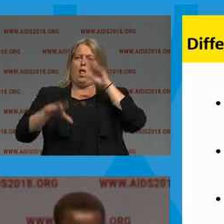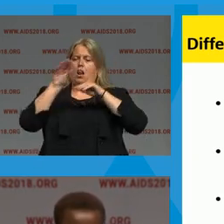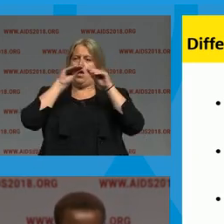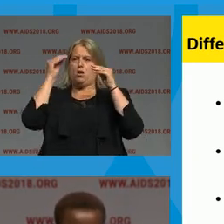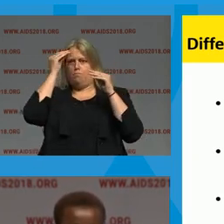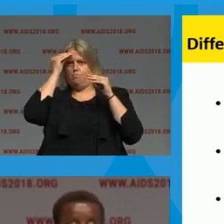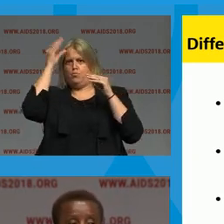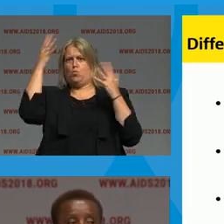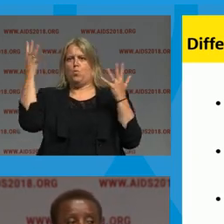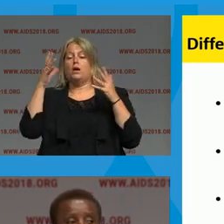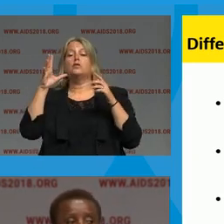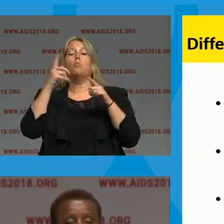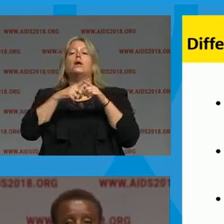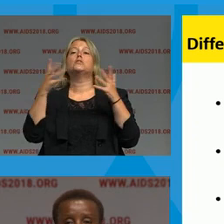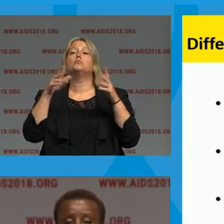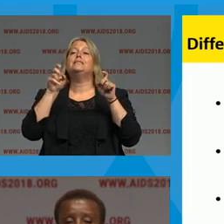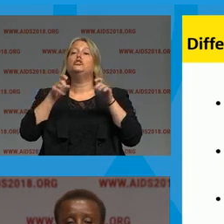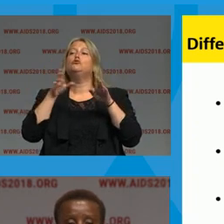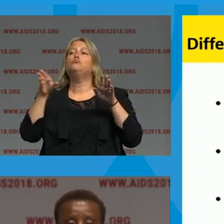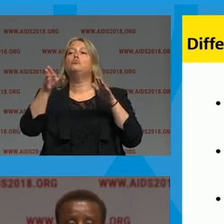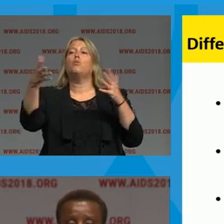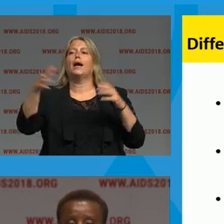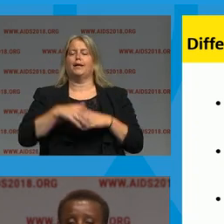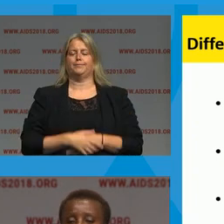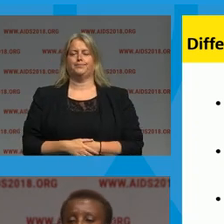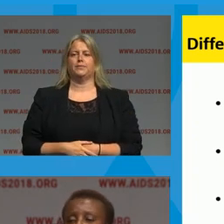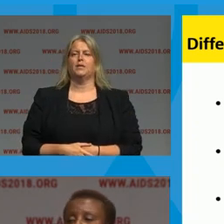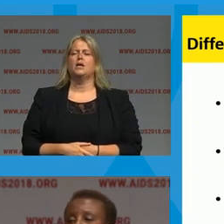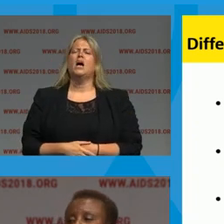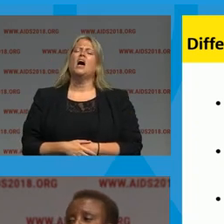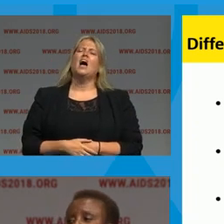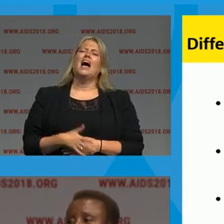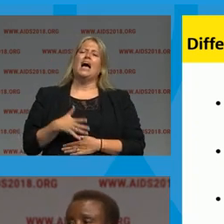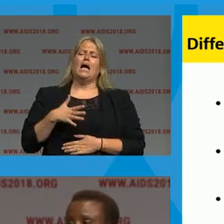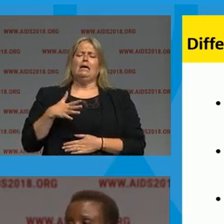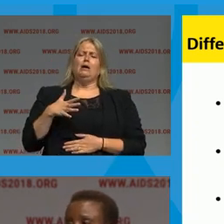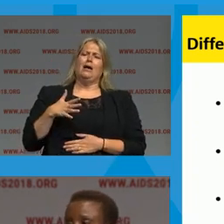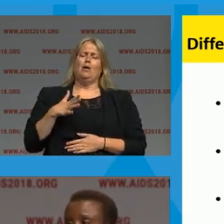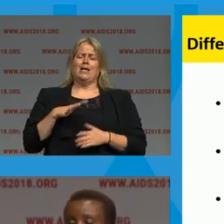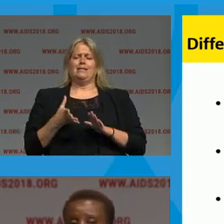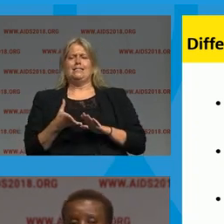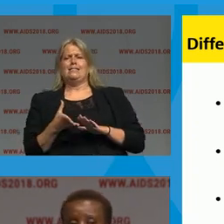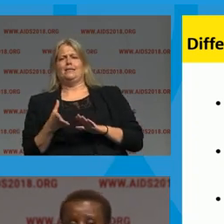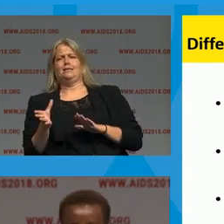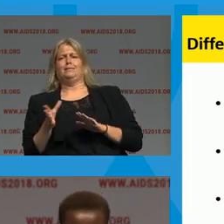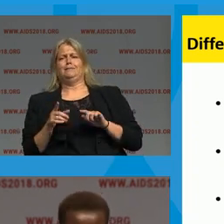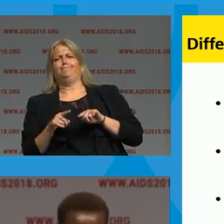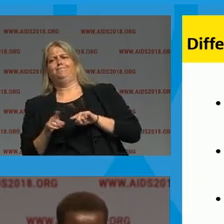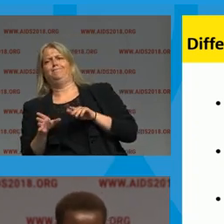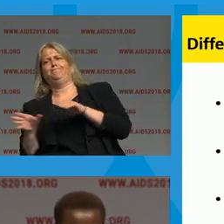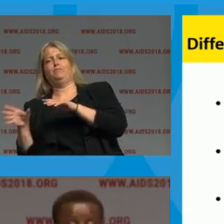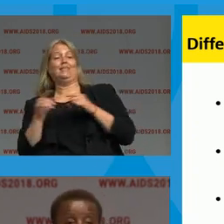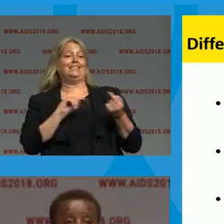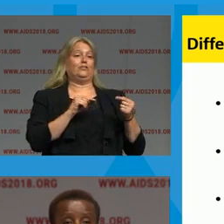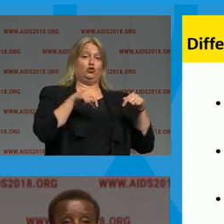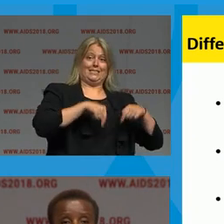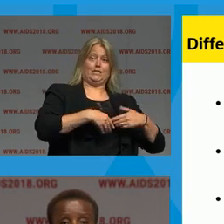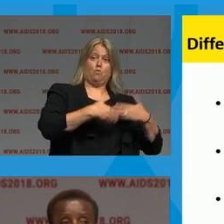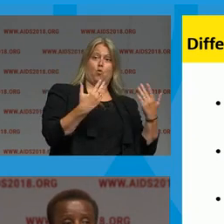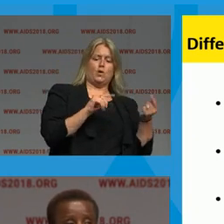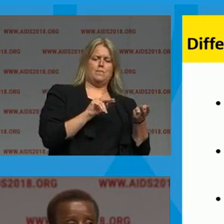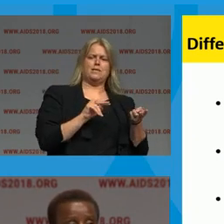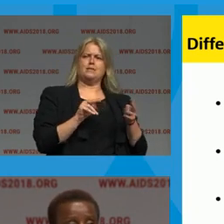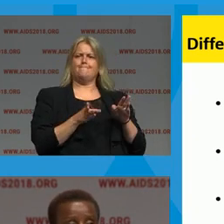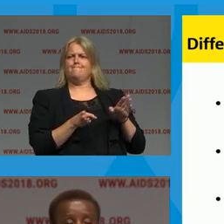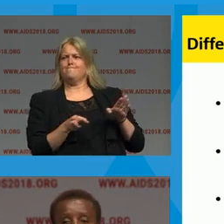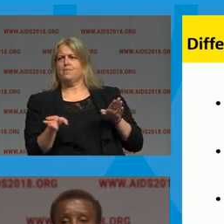go. I will change gears a bit from the discussion this morning and really focus on what we need